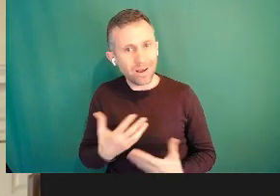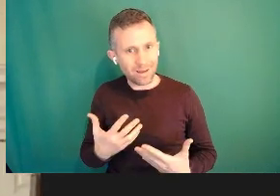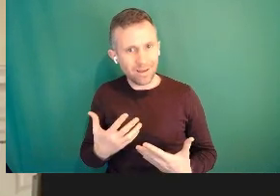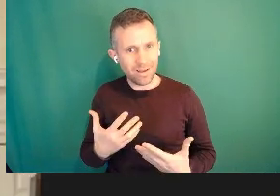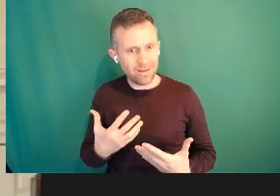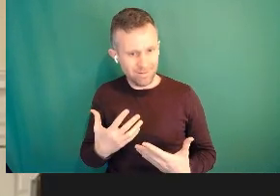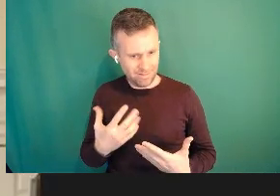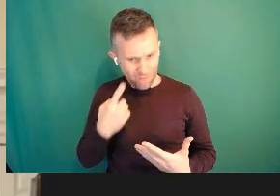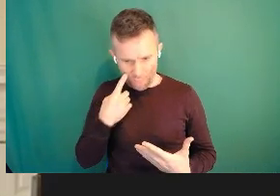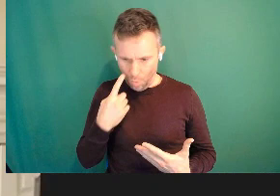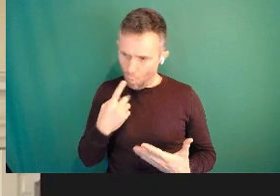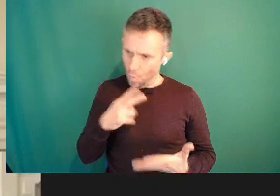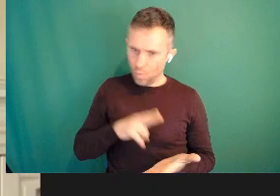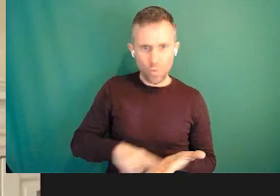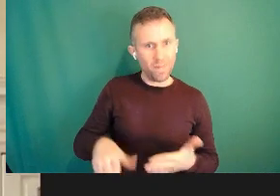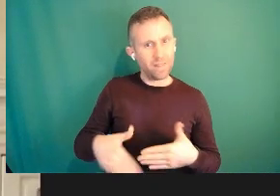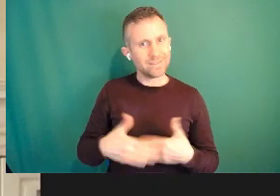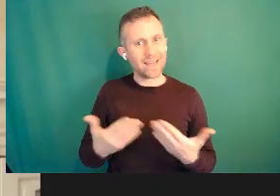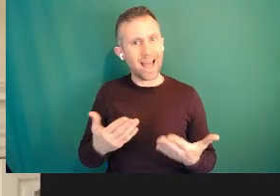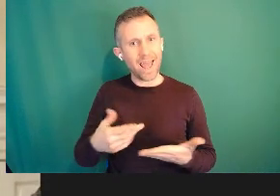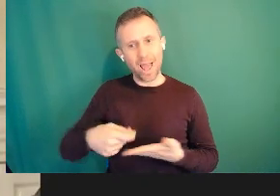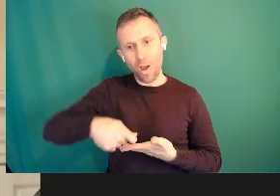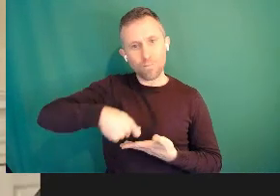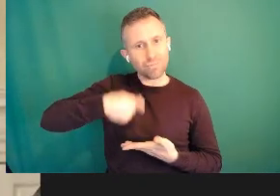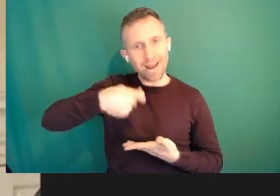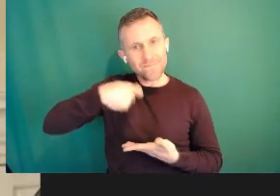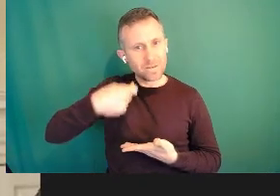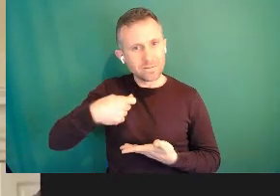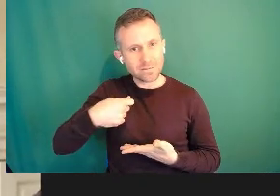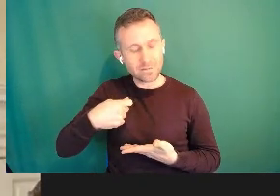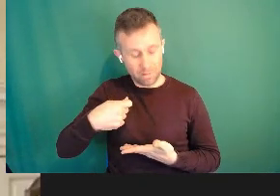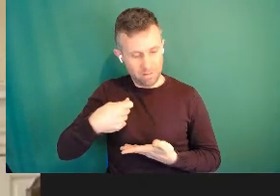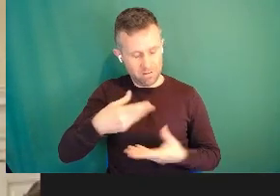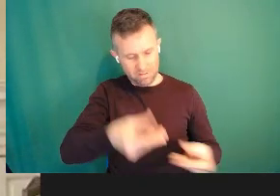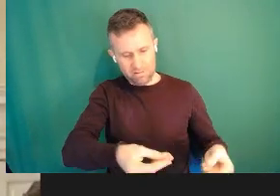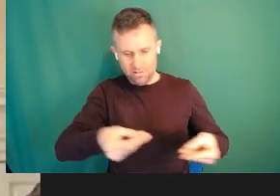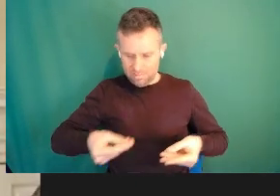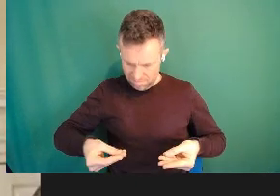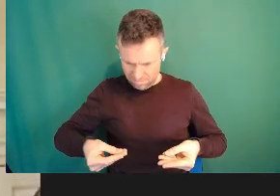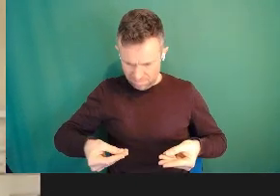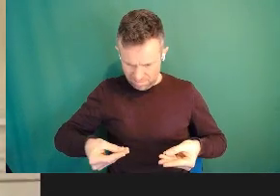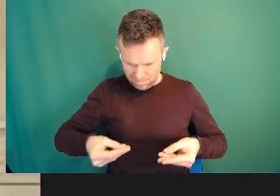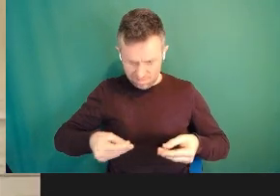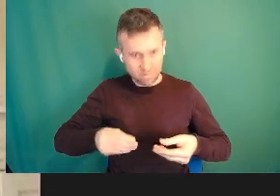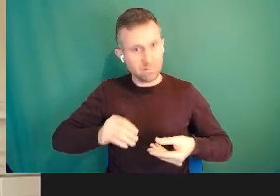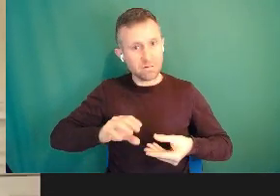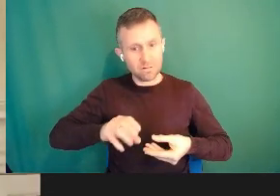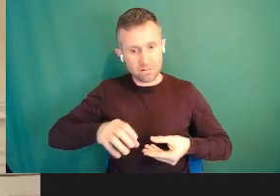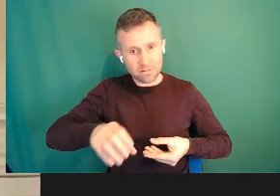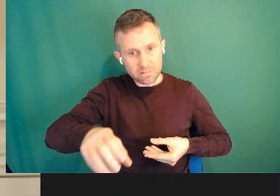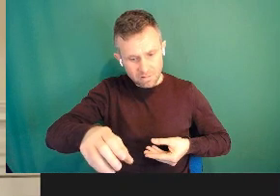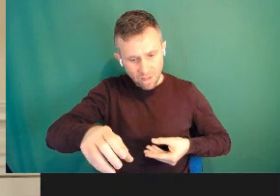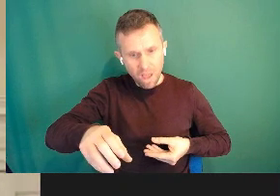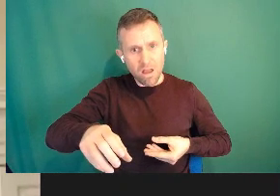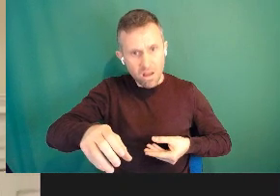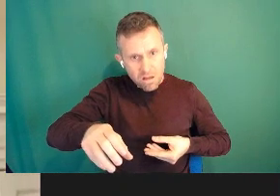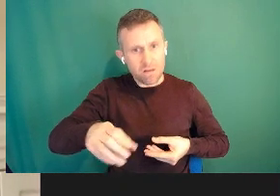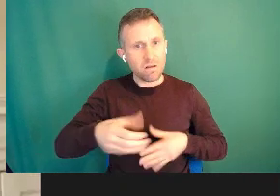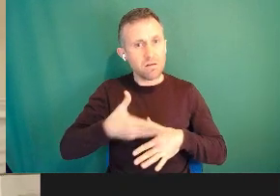We can see it. Okay. Still the portrait. Ah, yeah, there you are. Right. So